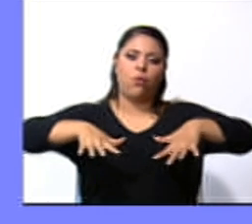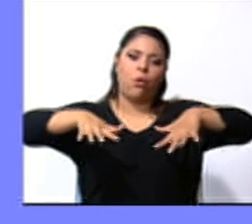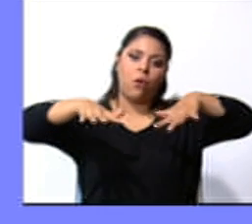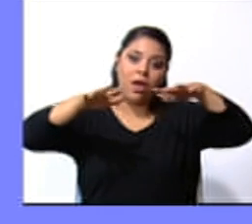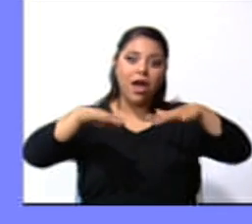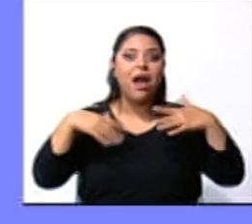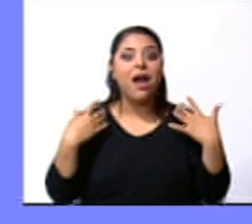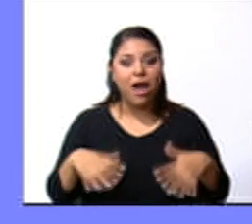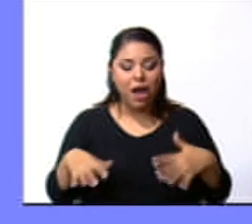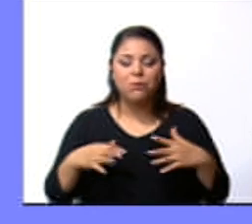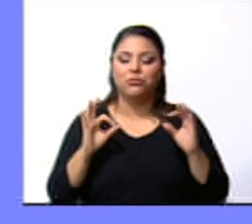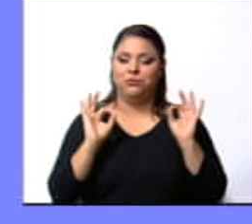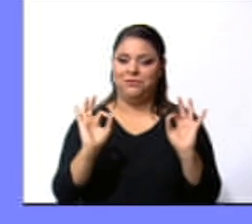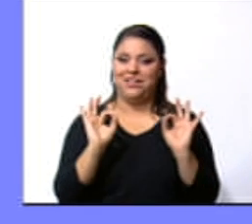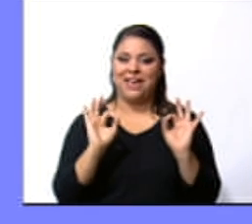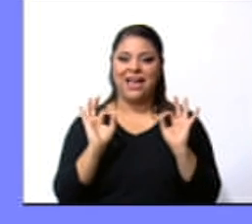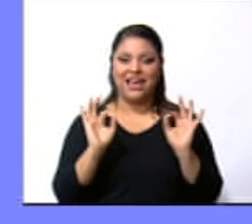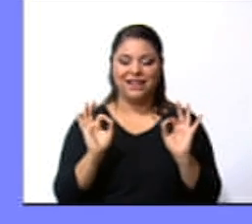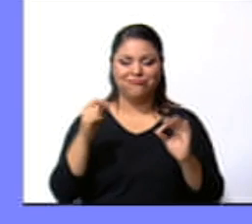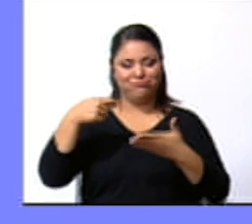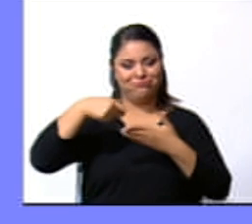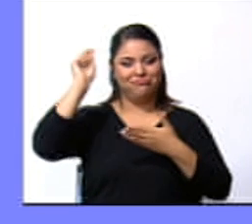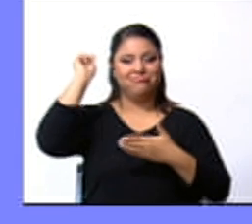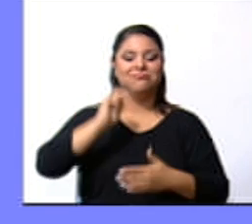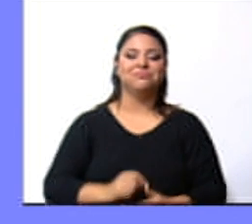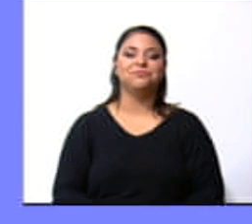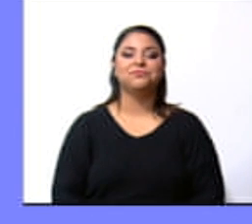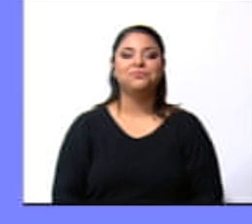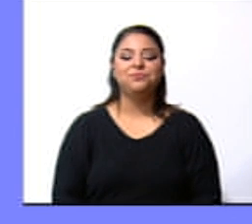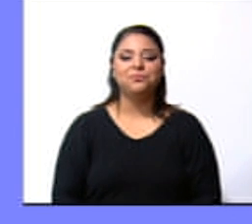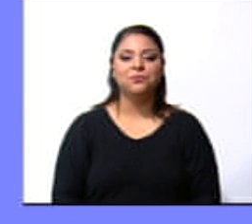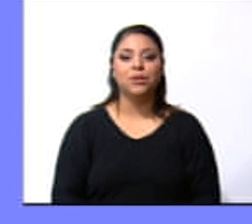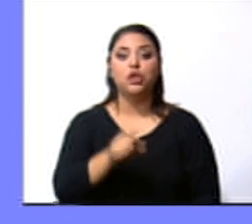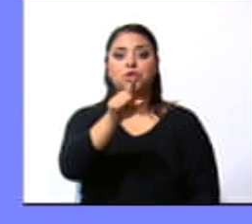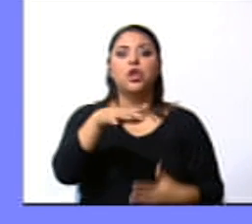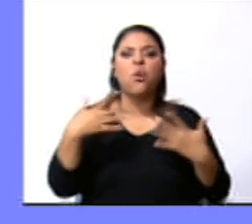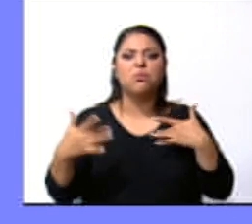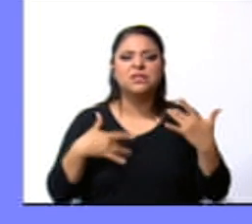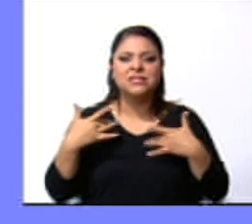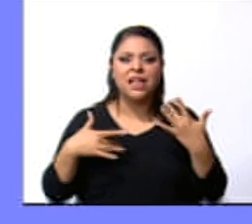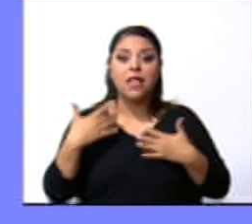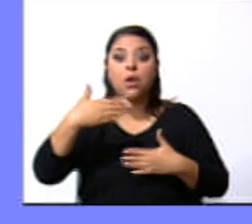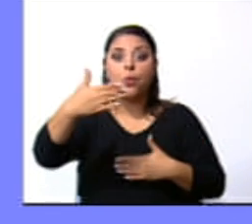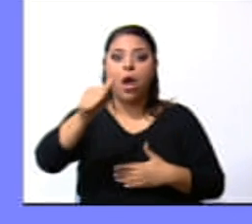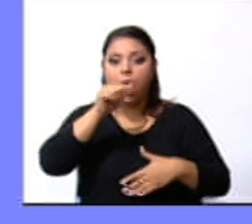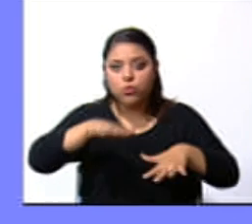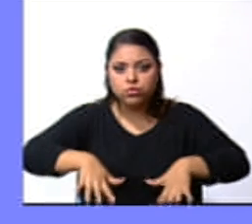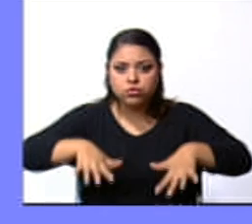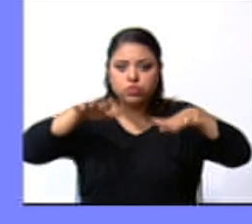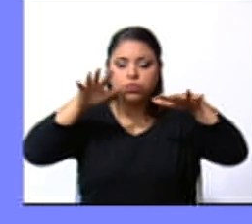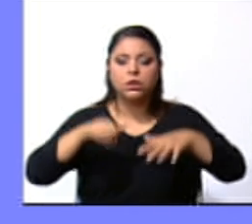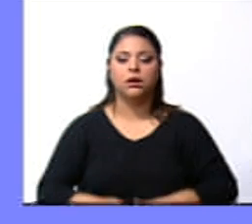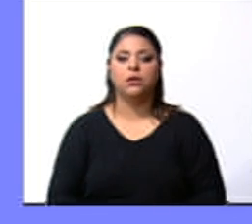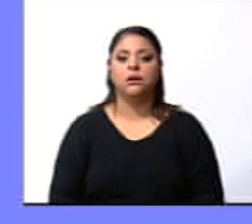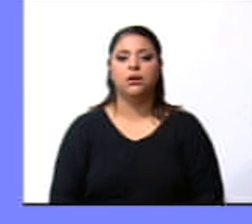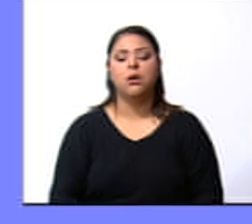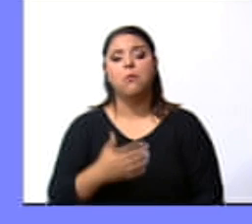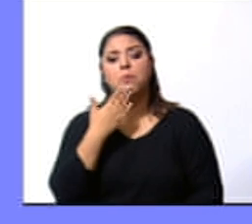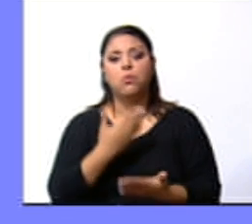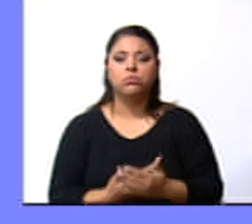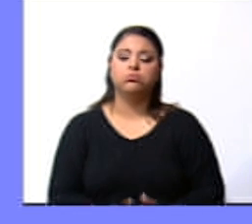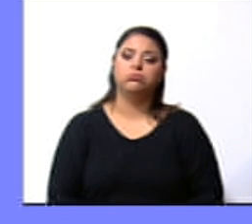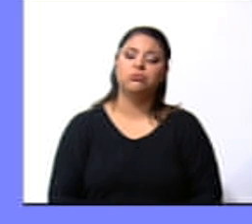really good, Osvaldo. That is a flood. And how do you feel when there is a flood? Well, I